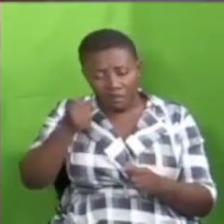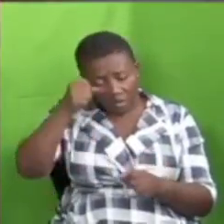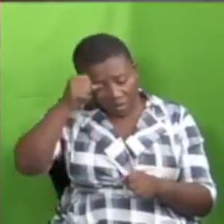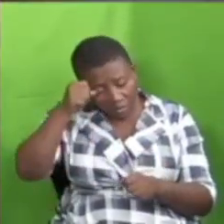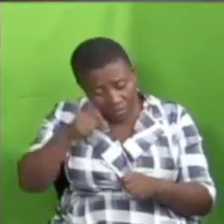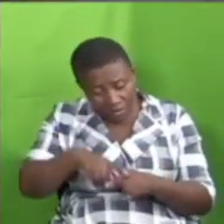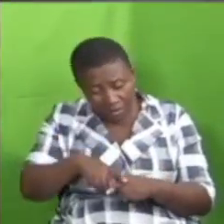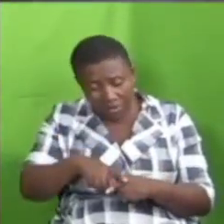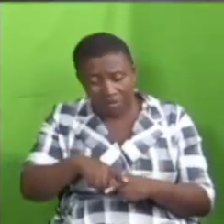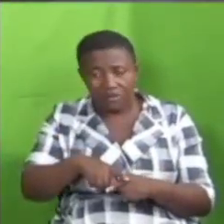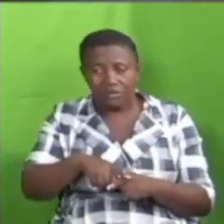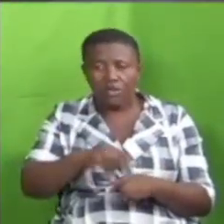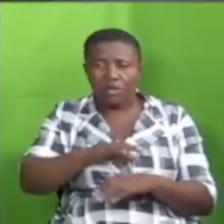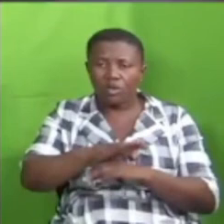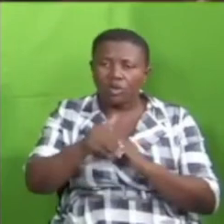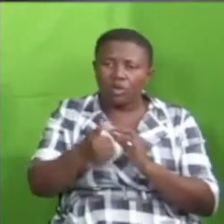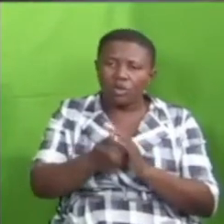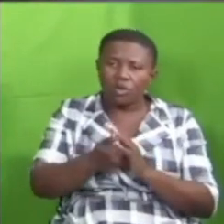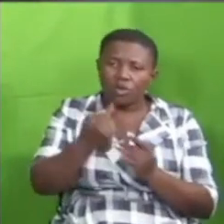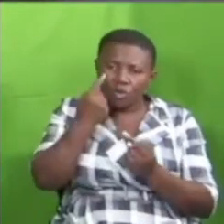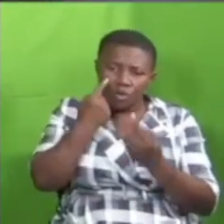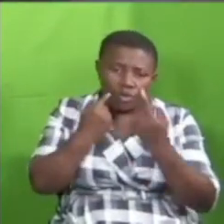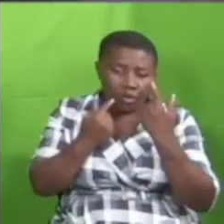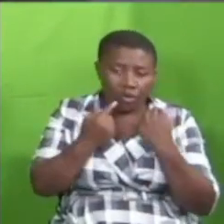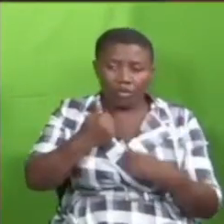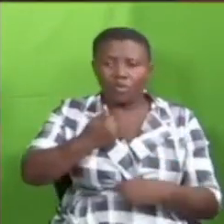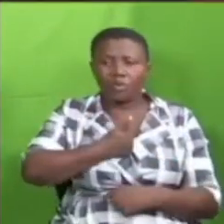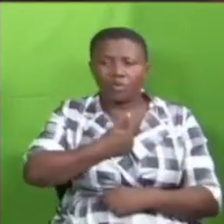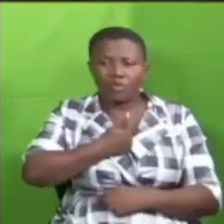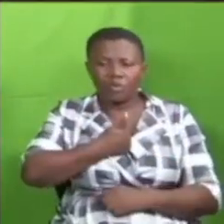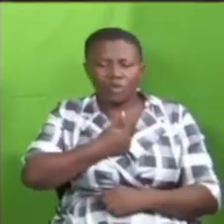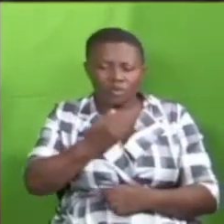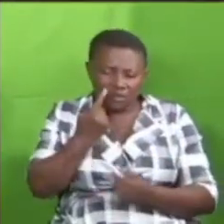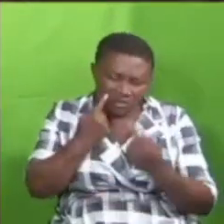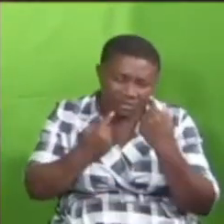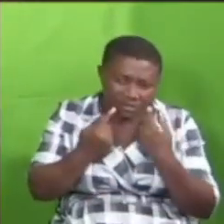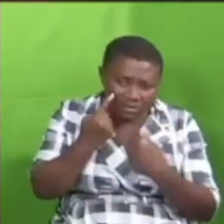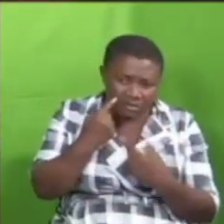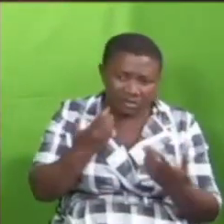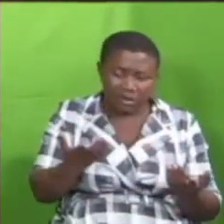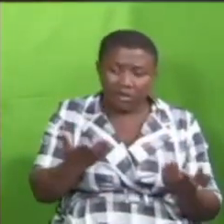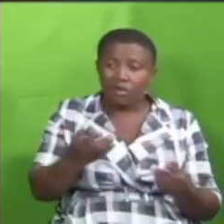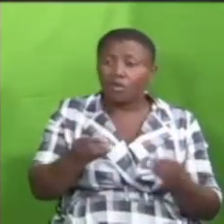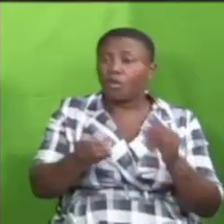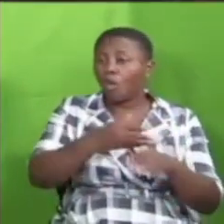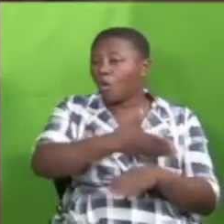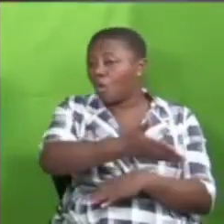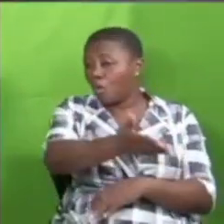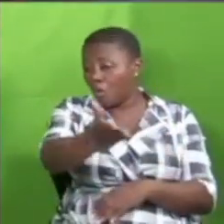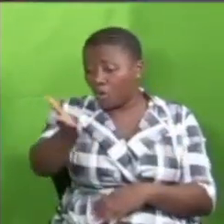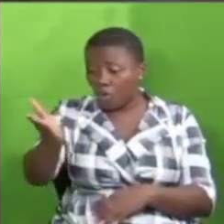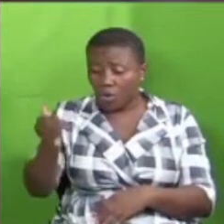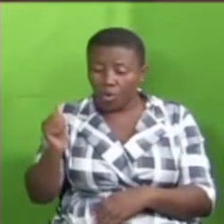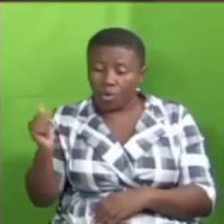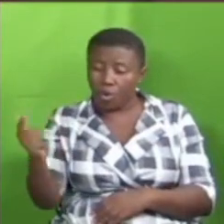mourning. And I am also mourning, Mr. Speaker, just with all of us who are in the chamber here. Mr. Speaker, I only pray for his